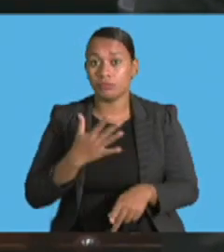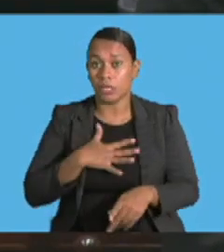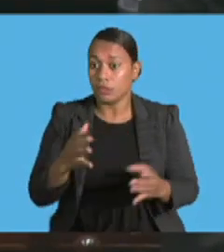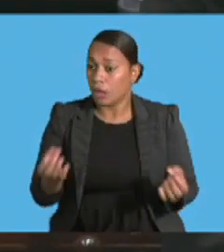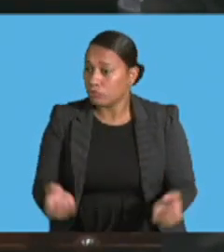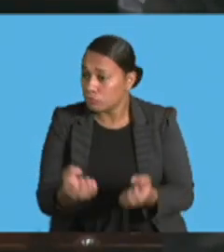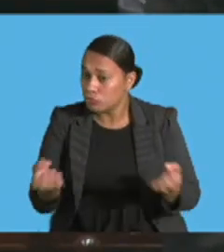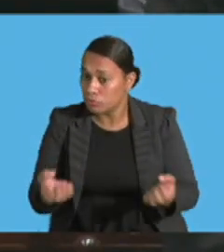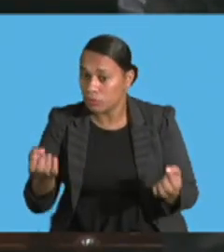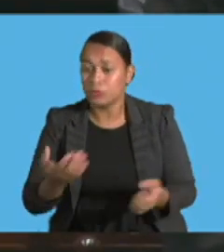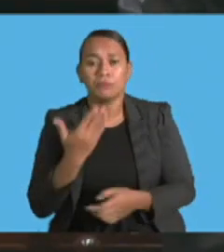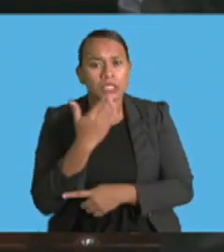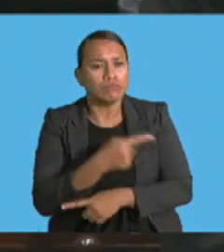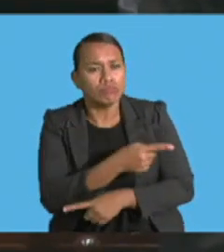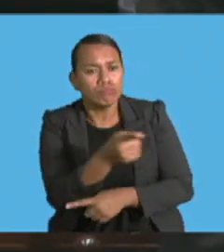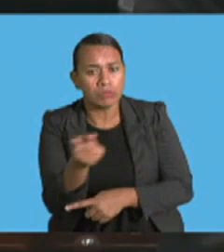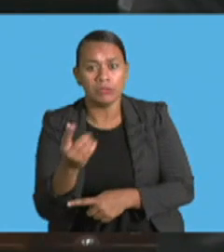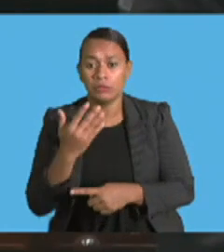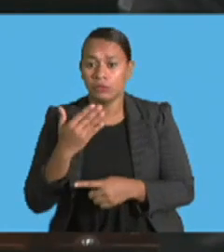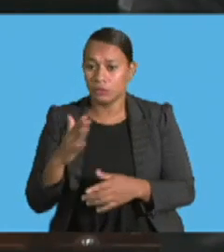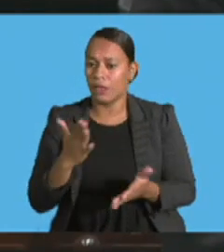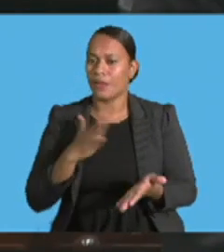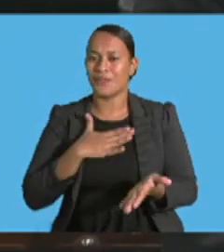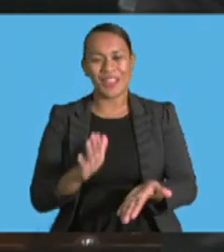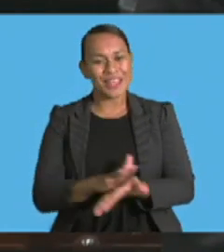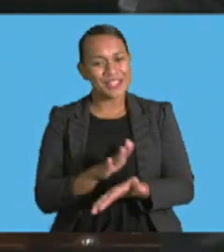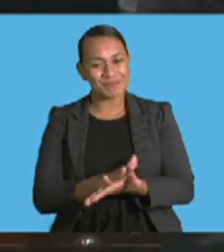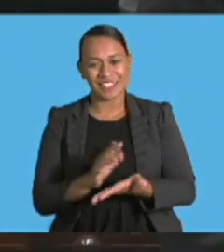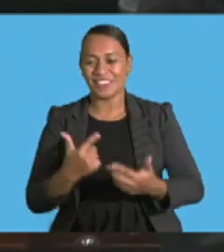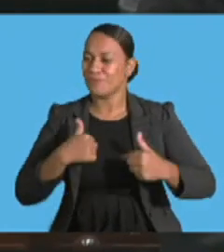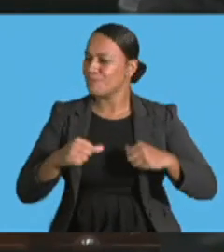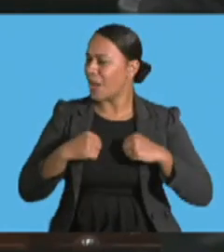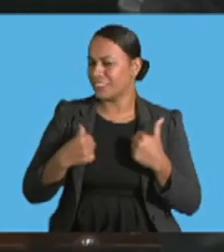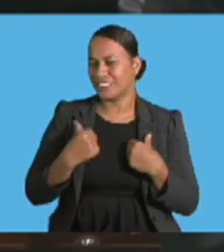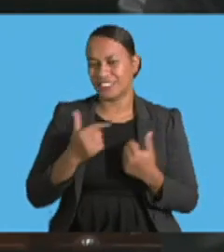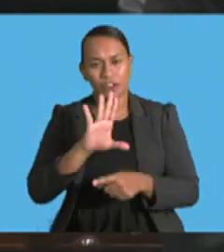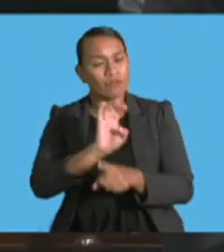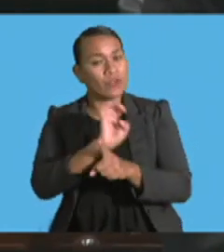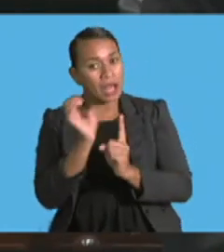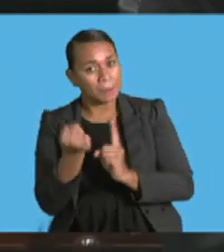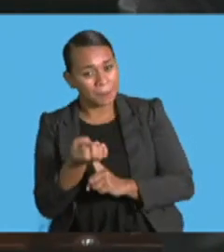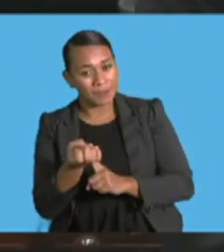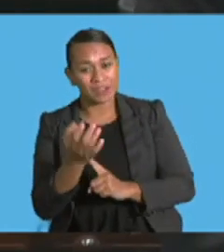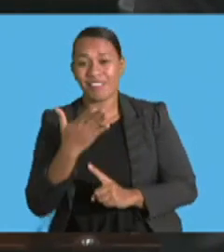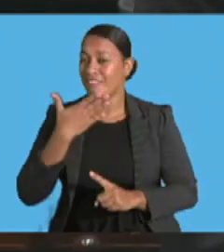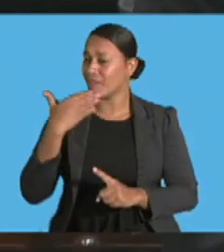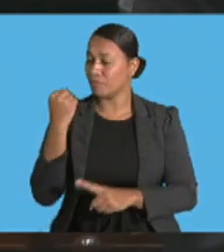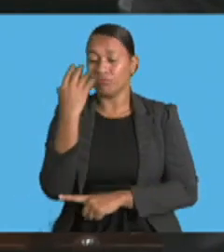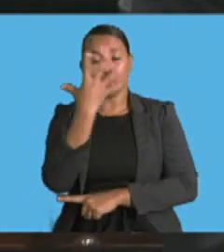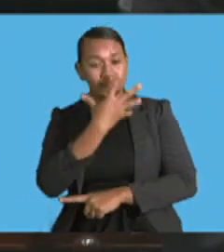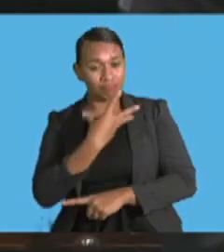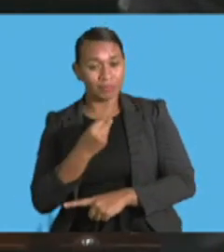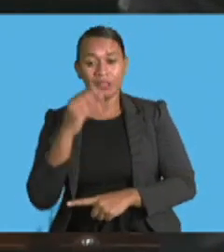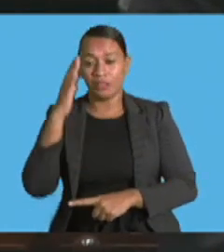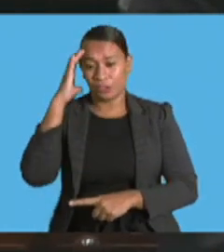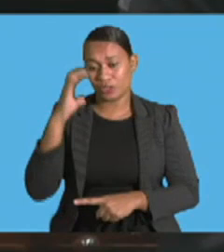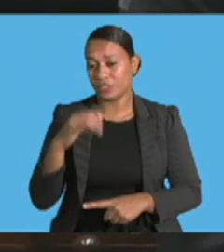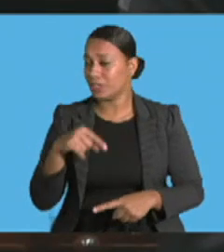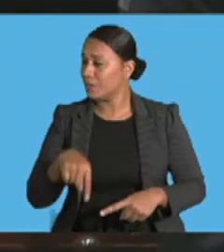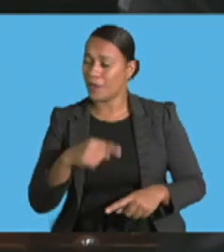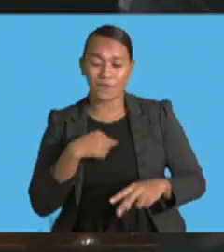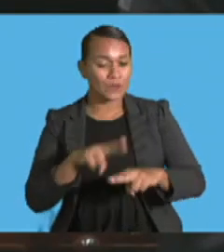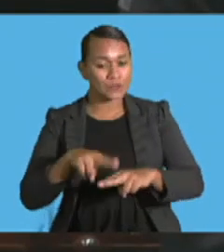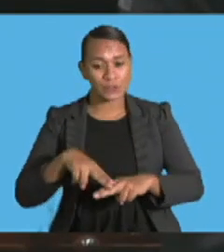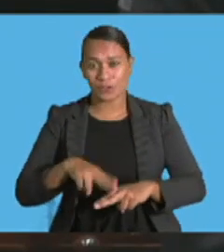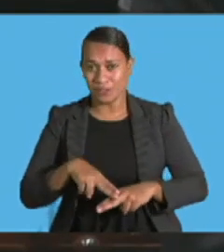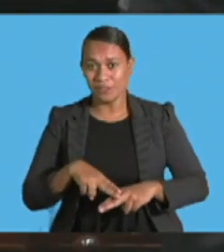rich environment heritage that defines us, our beautiful country we live in, and let's keep Fiji beautiful.